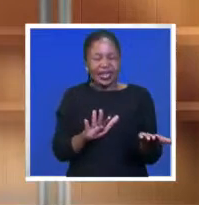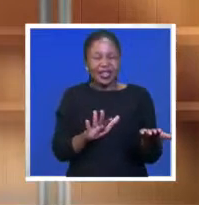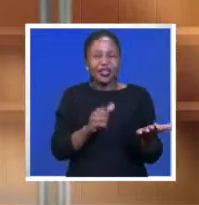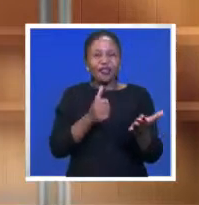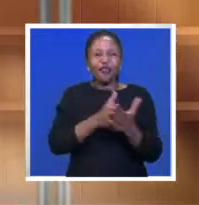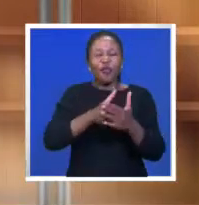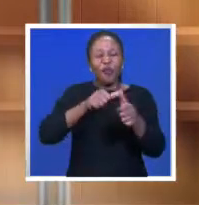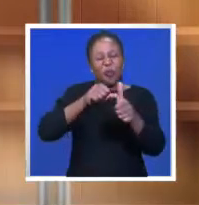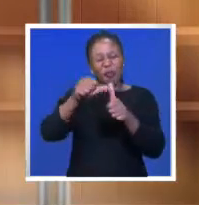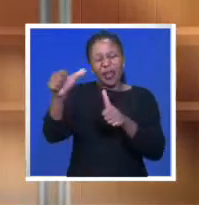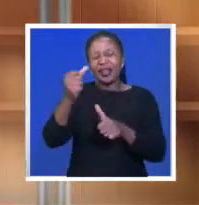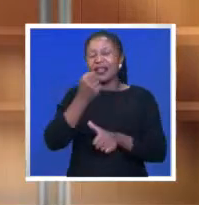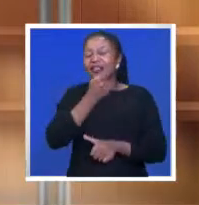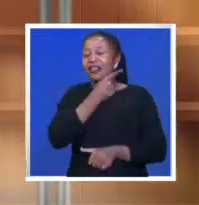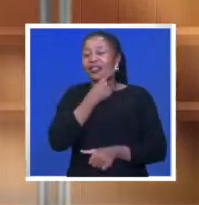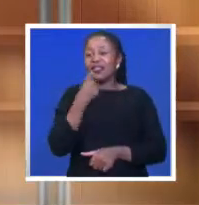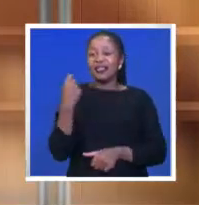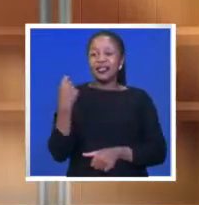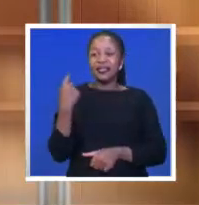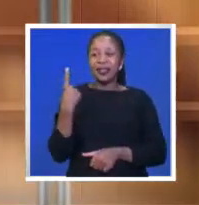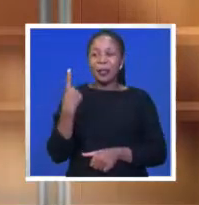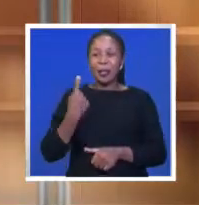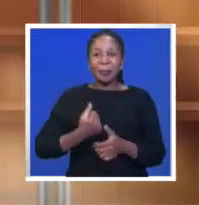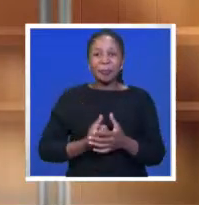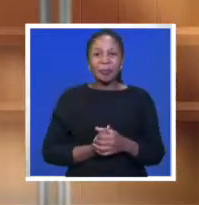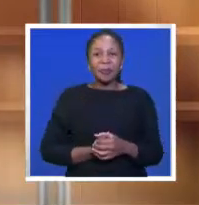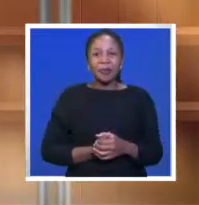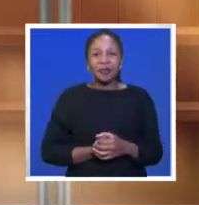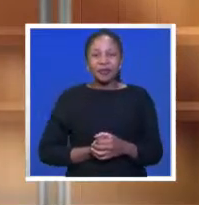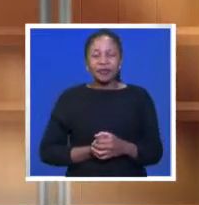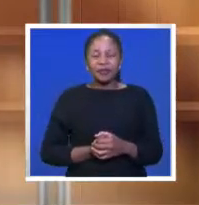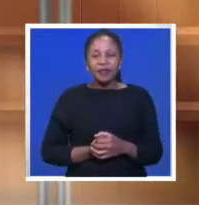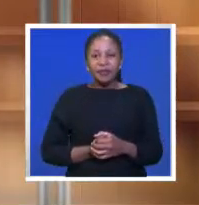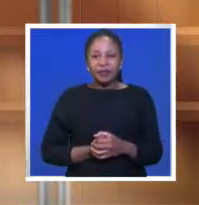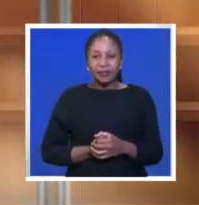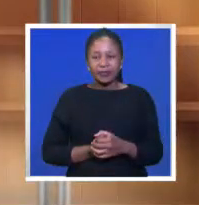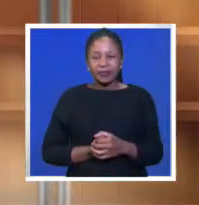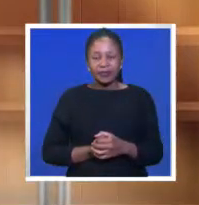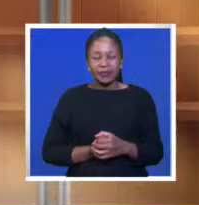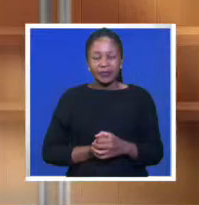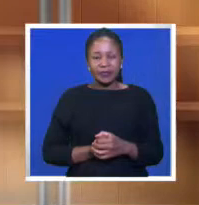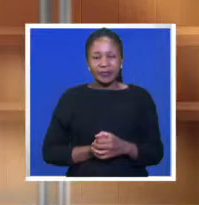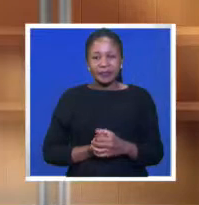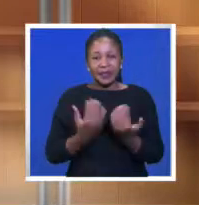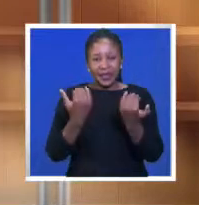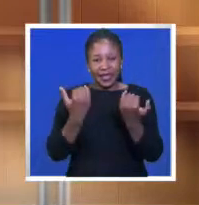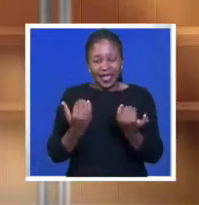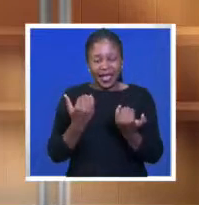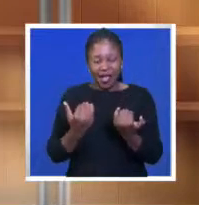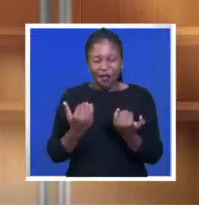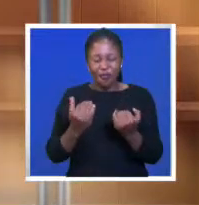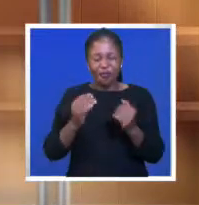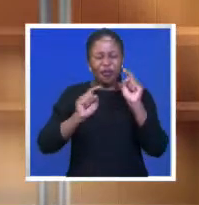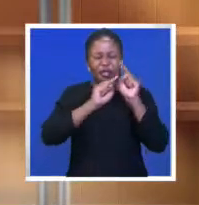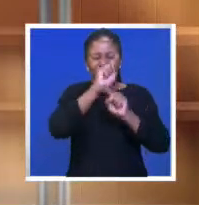is in us right now, my dear Lena. Will Edmond be able to escape? Will he not be